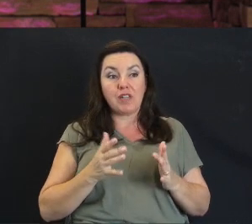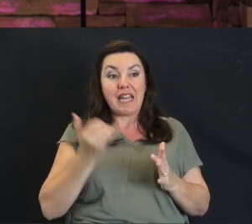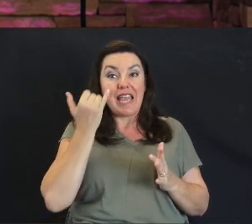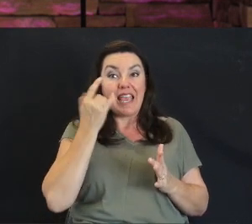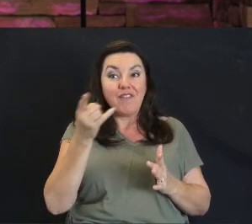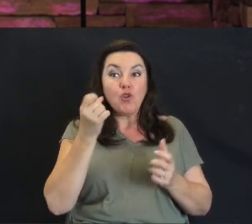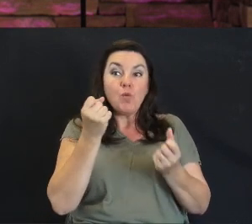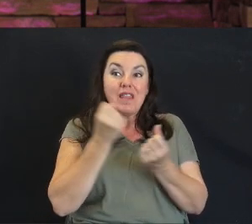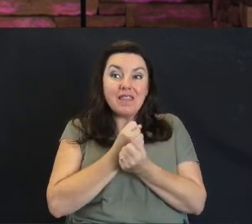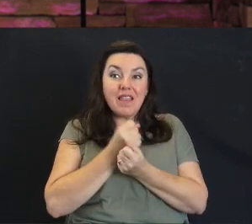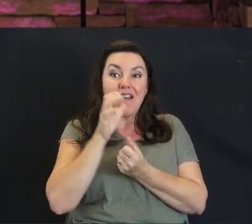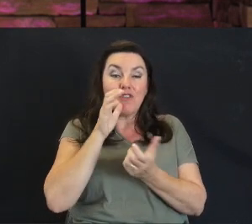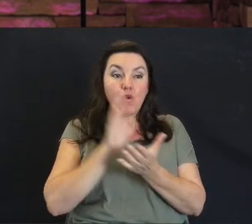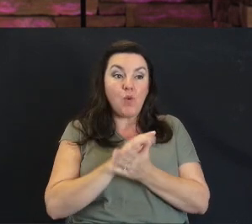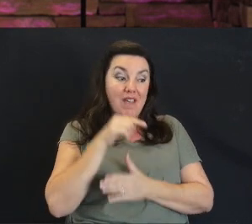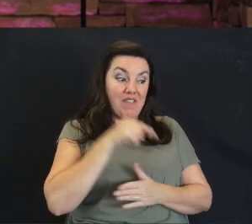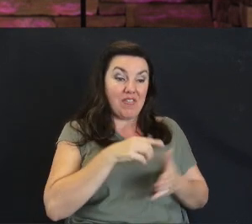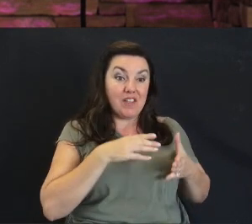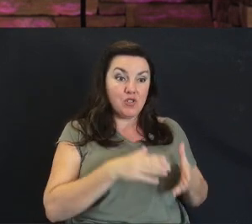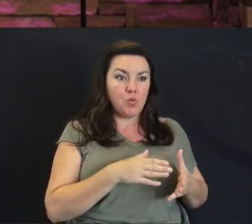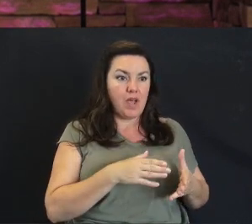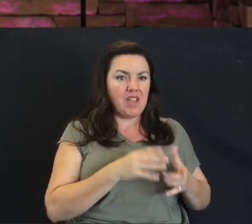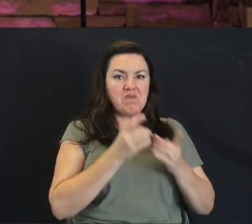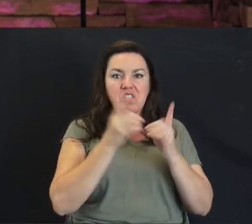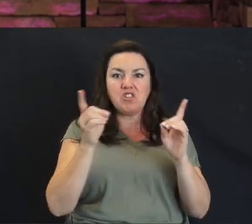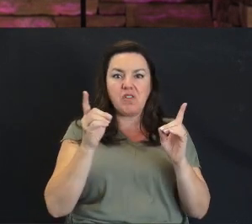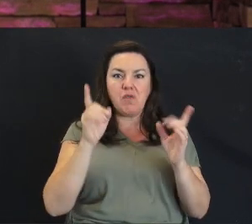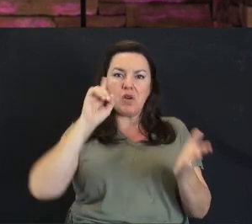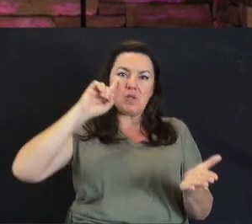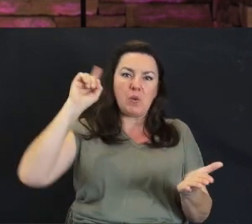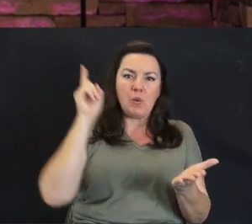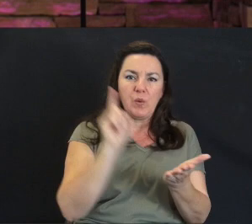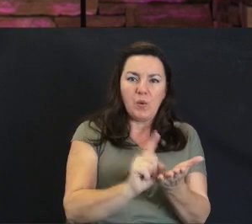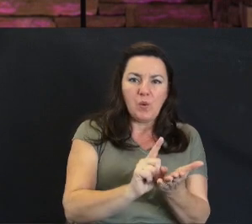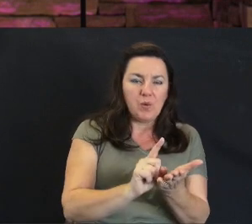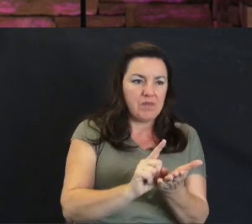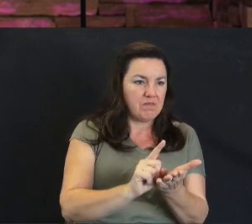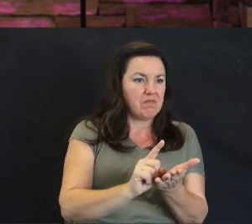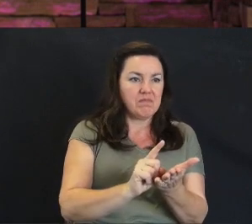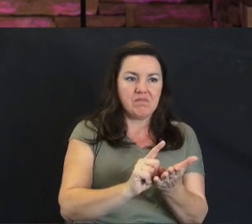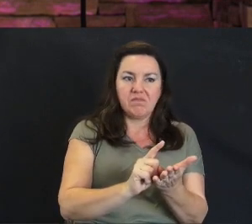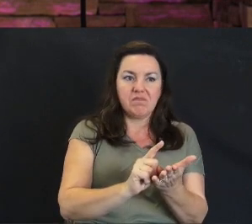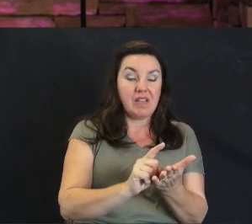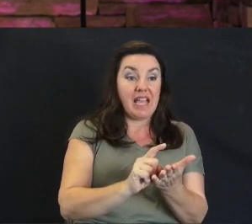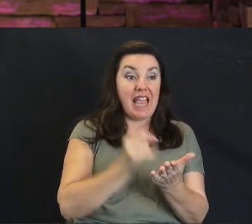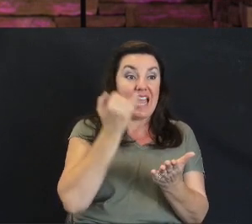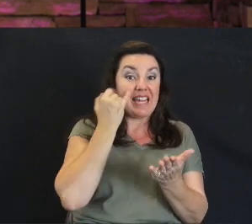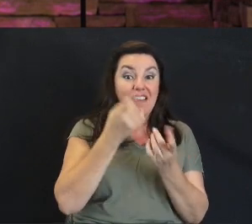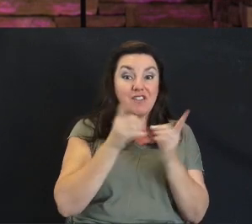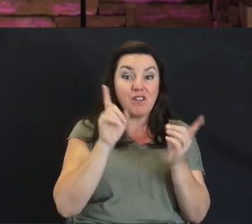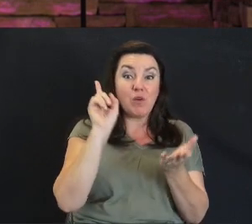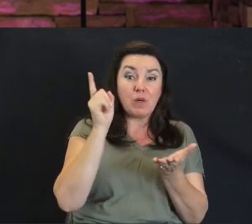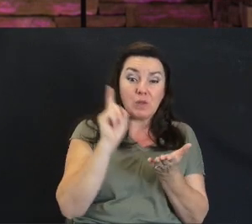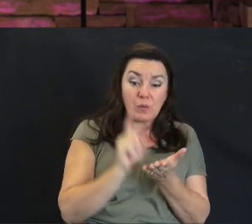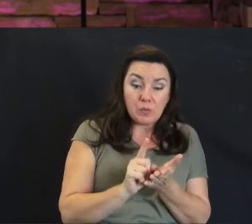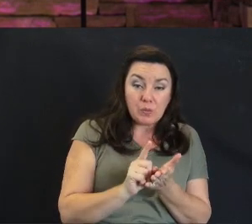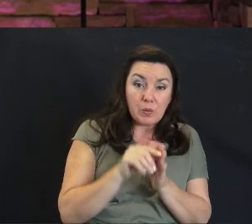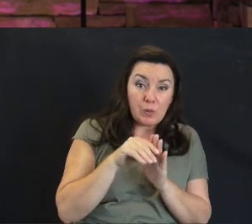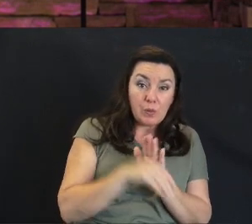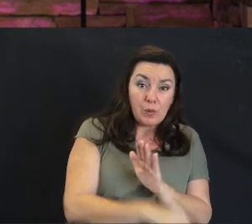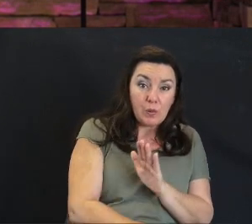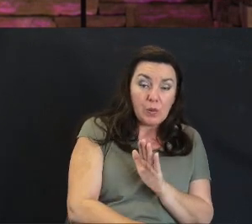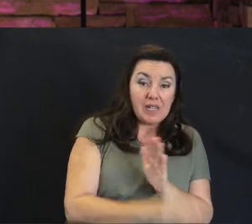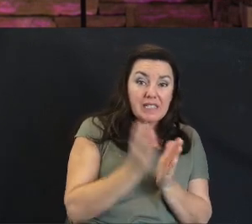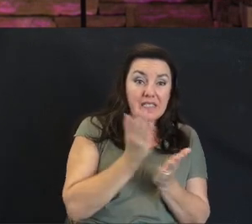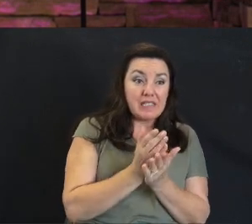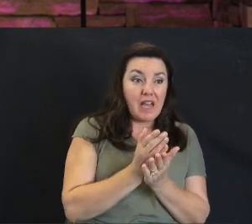rate Would plummet The divorce rate Would plummet In this country And you want to know What a plummeting Divorce rate Will do for this country It will radically And I mean